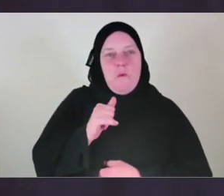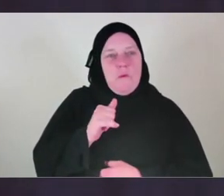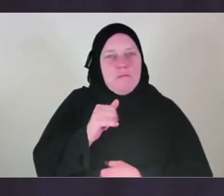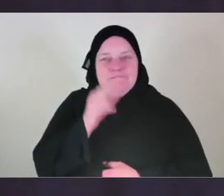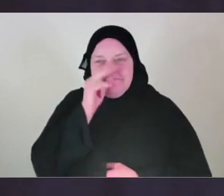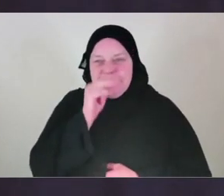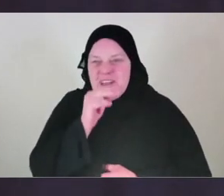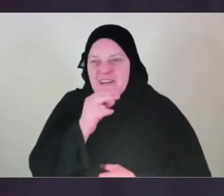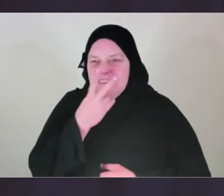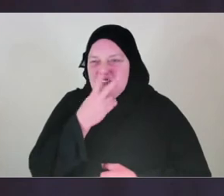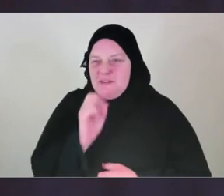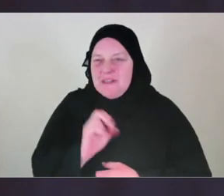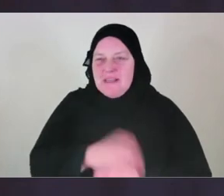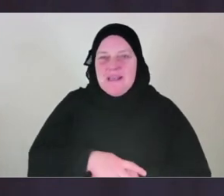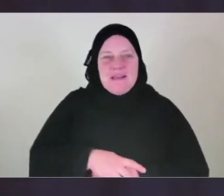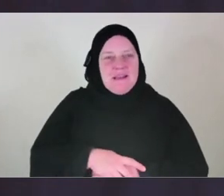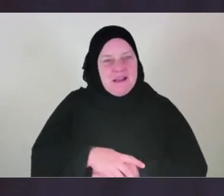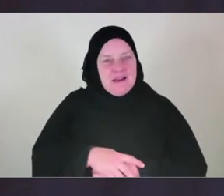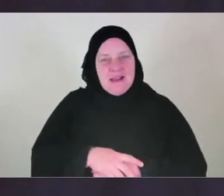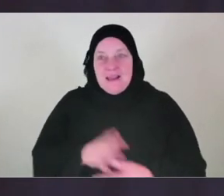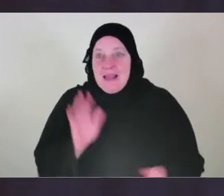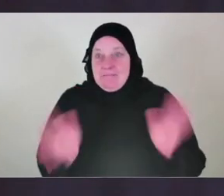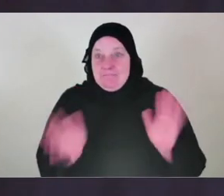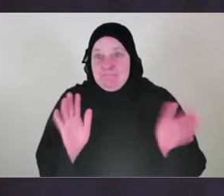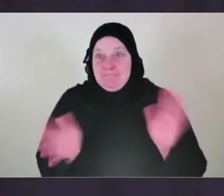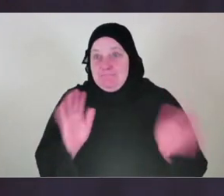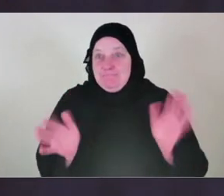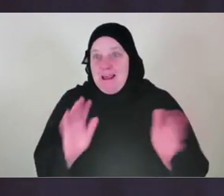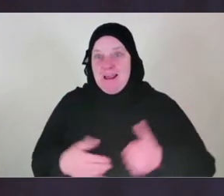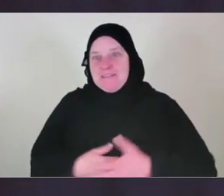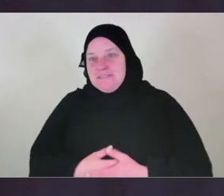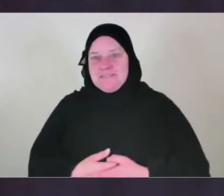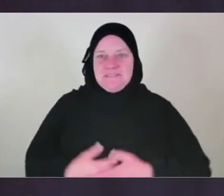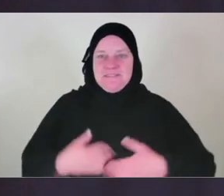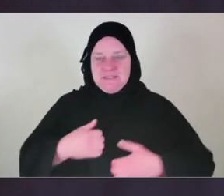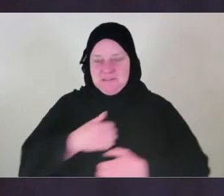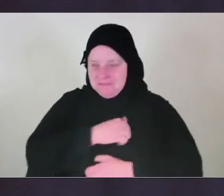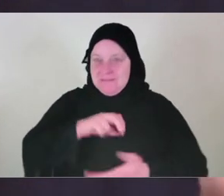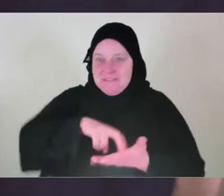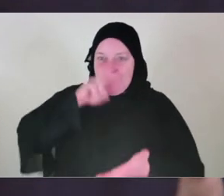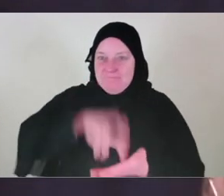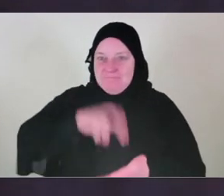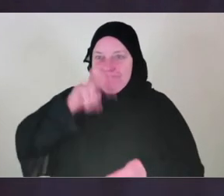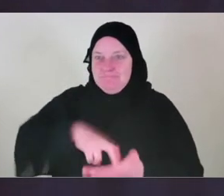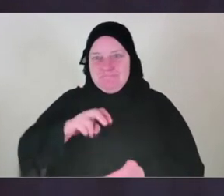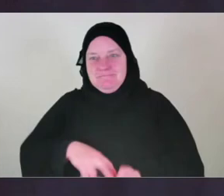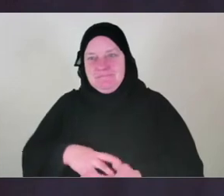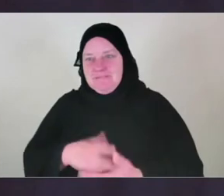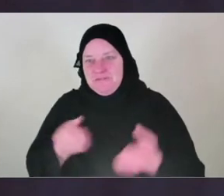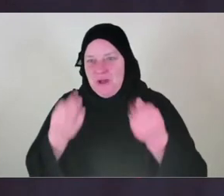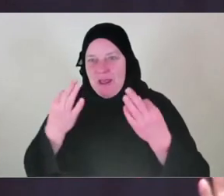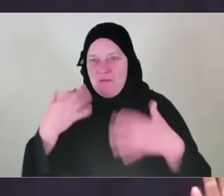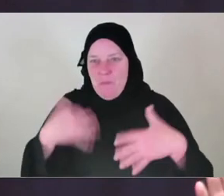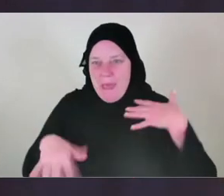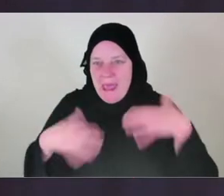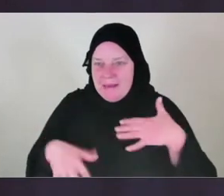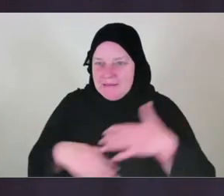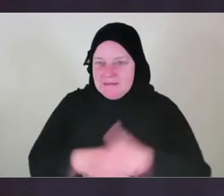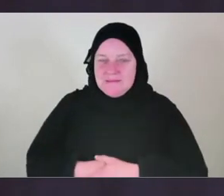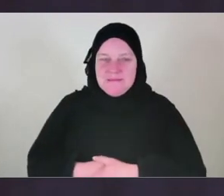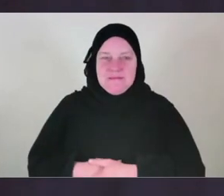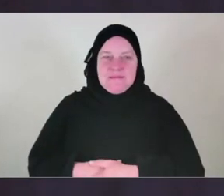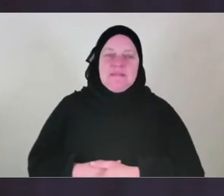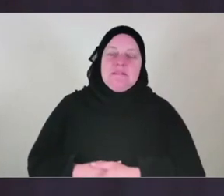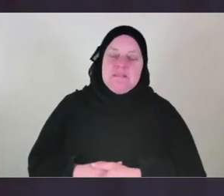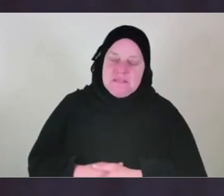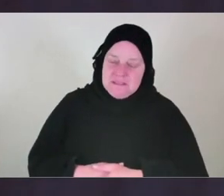when your bones didn't hurt? That's what people want. They want the good days. Who wants to go in, you know, no, God, I know, yes, I